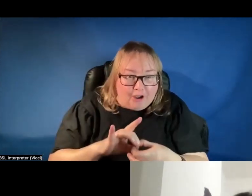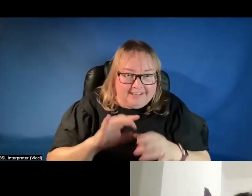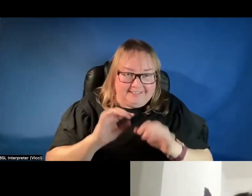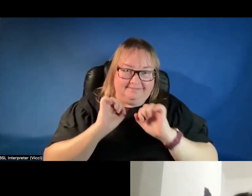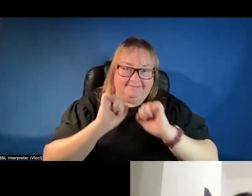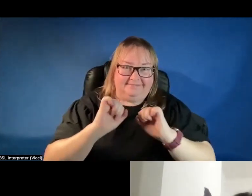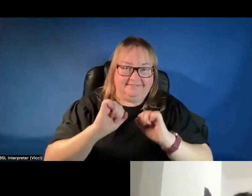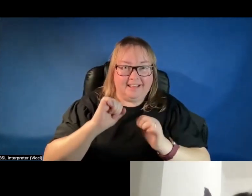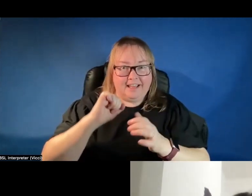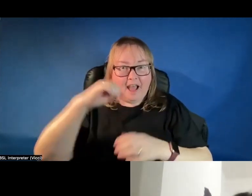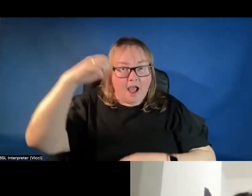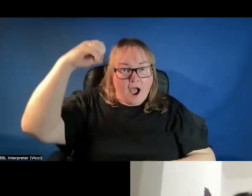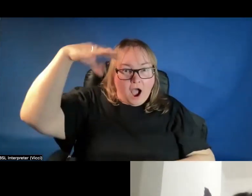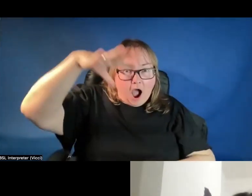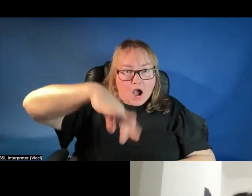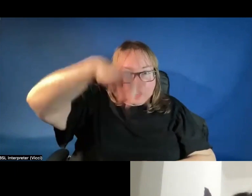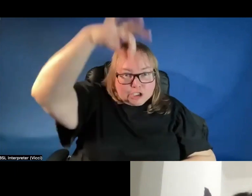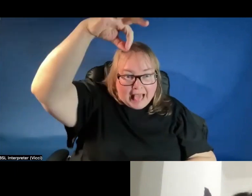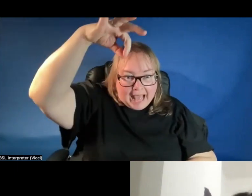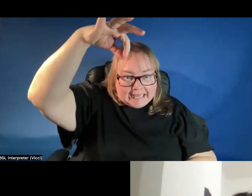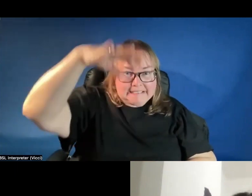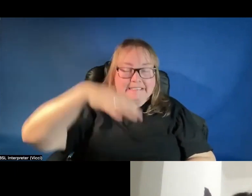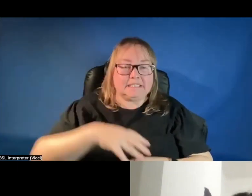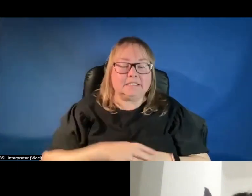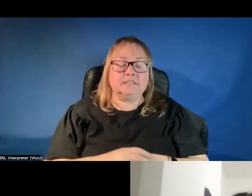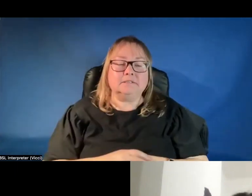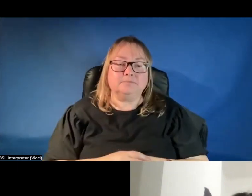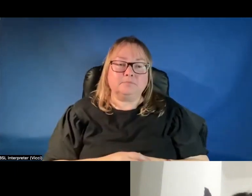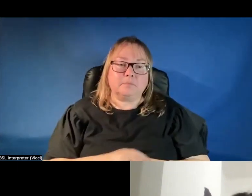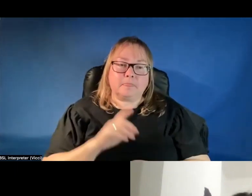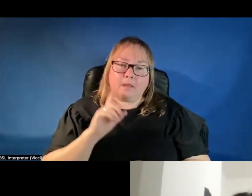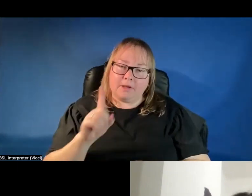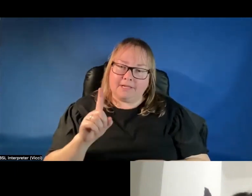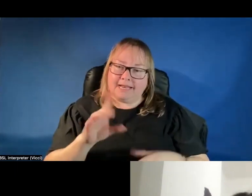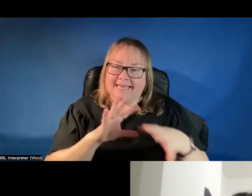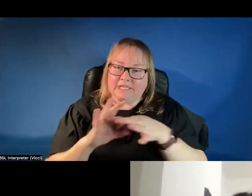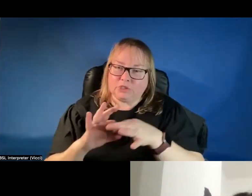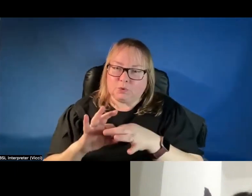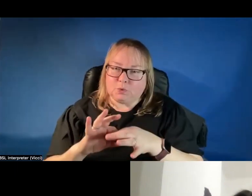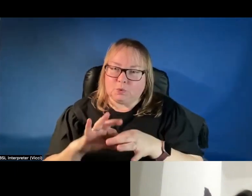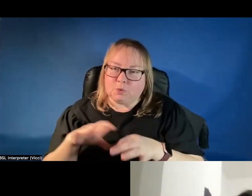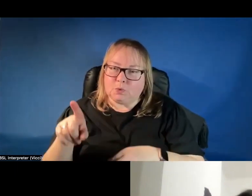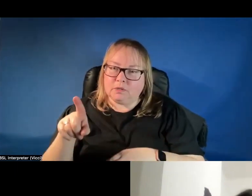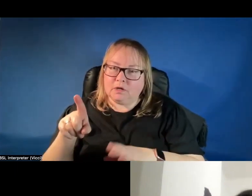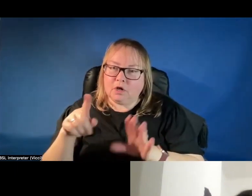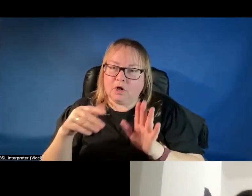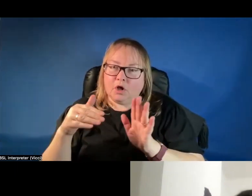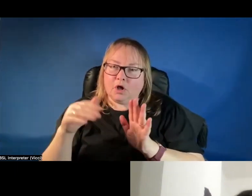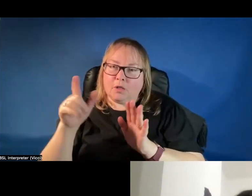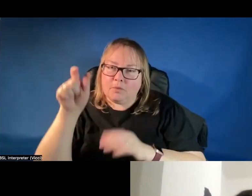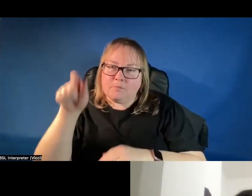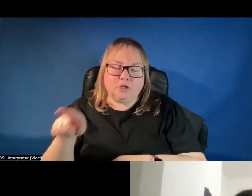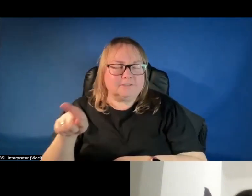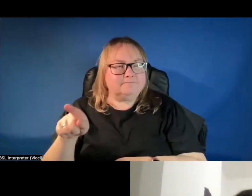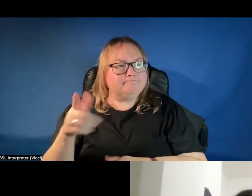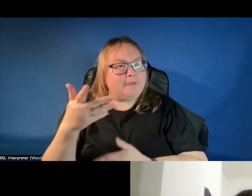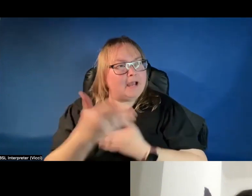very similarly to Angela about kind of time and memory and these versions of